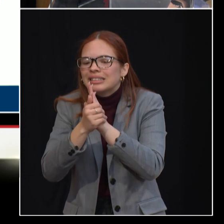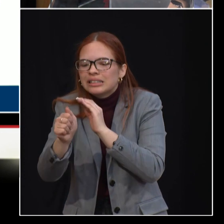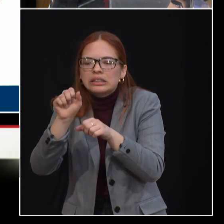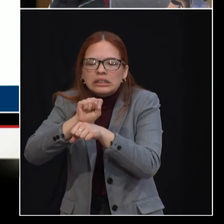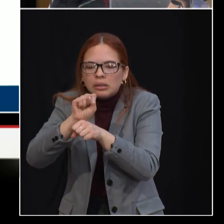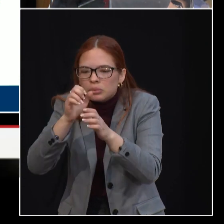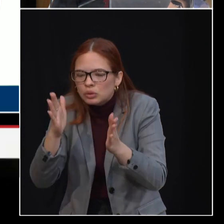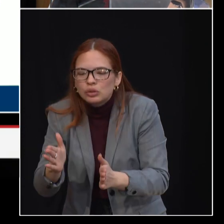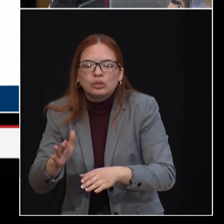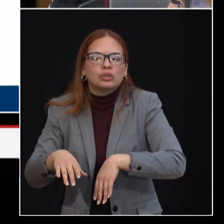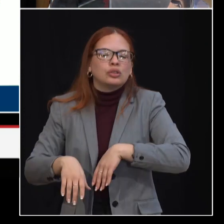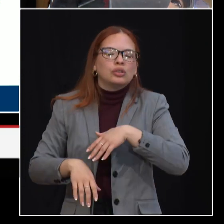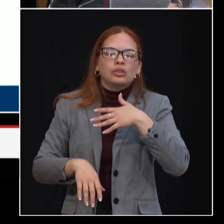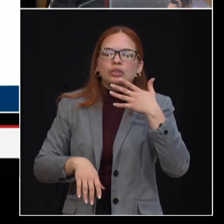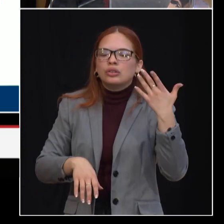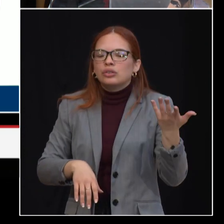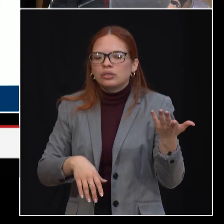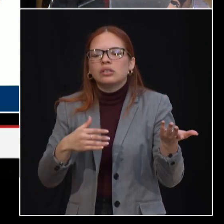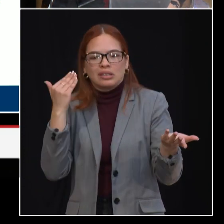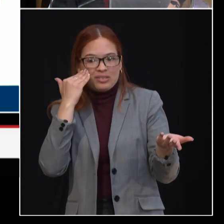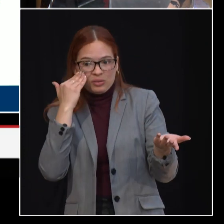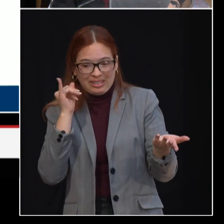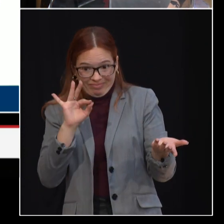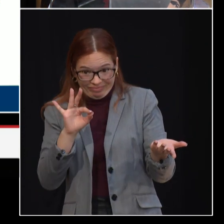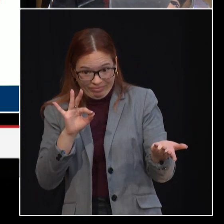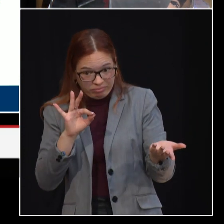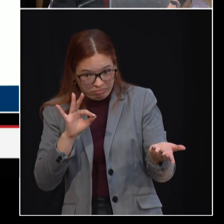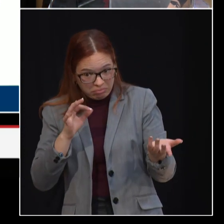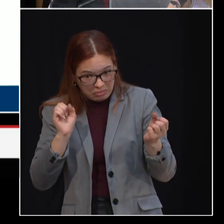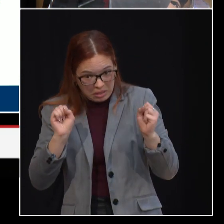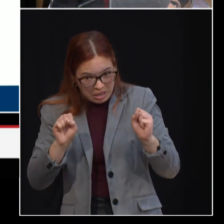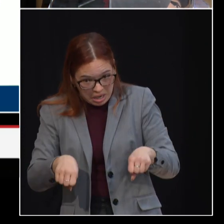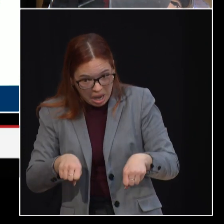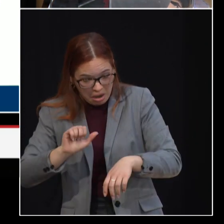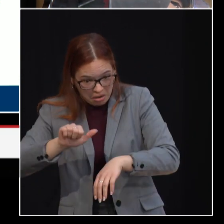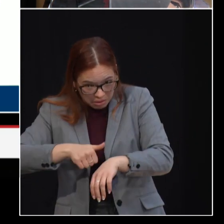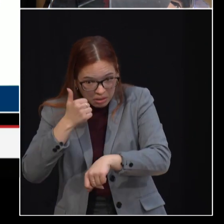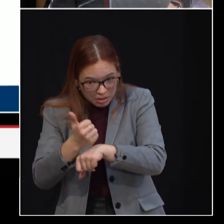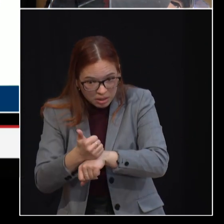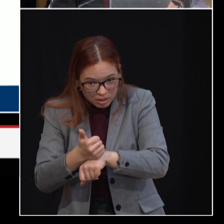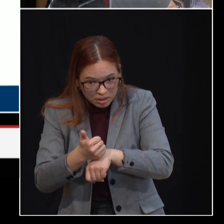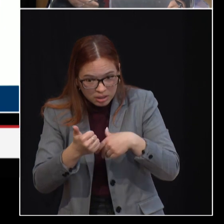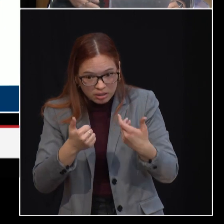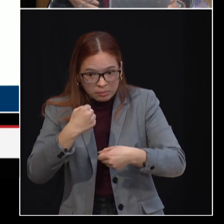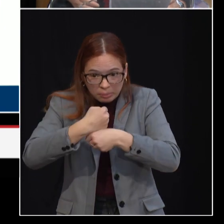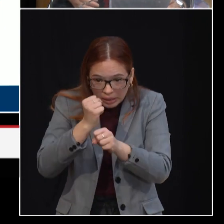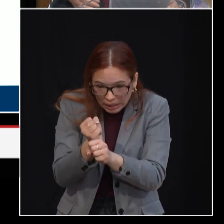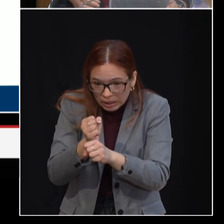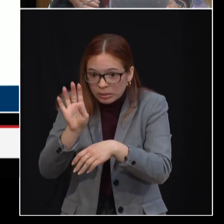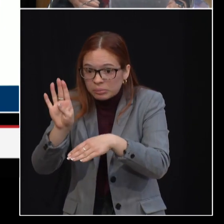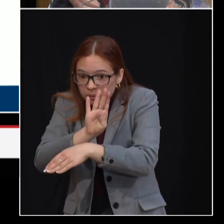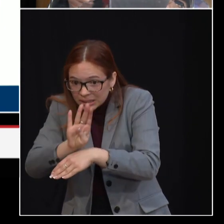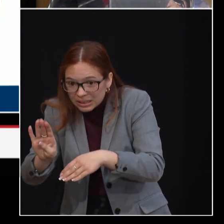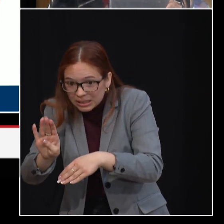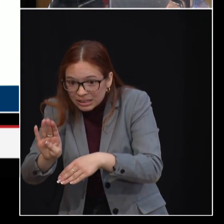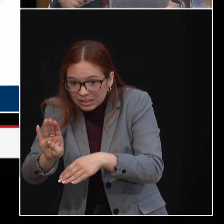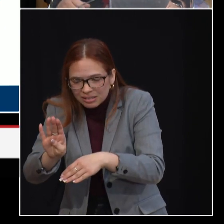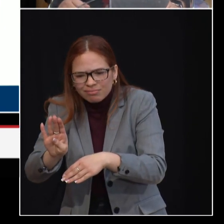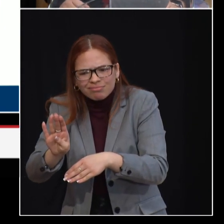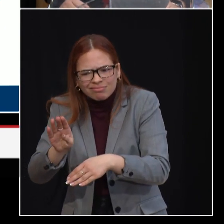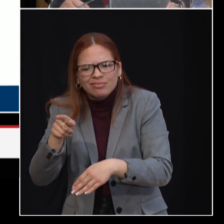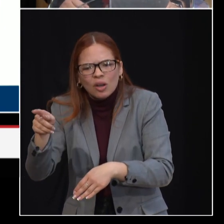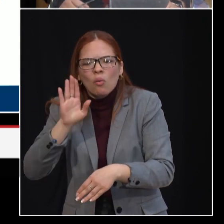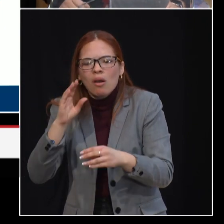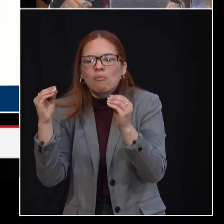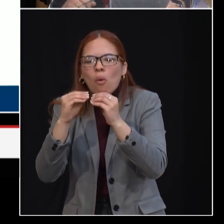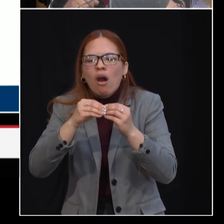talent, because we know if we can build and create businesses, those businesses will hire DC residents. The next thing I'd